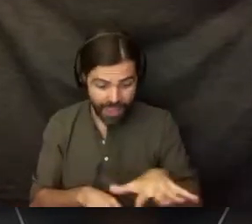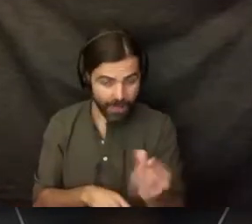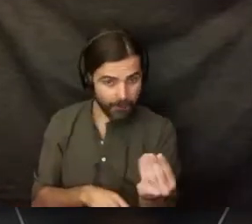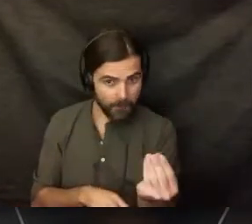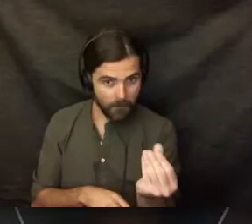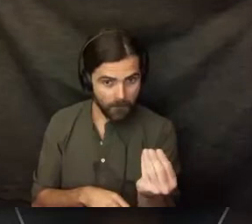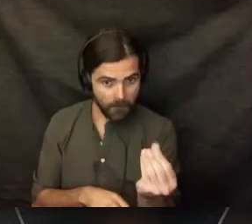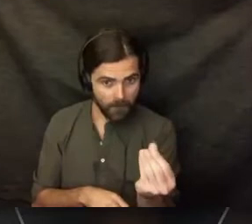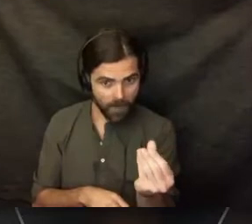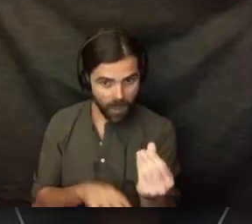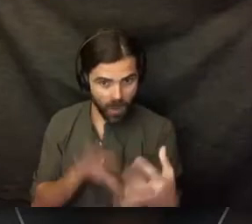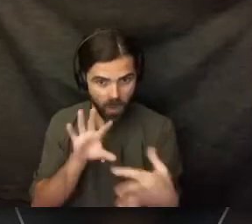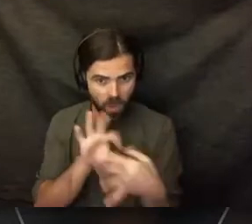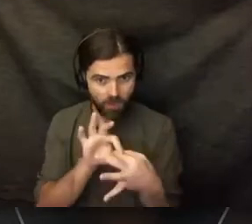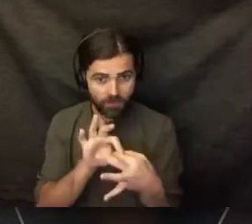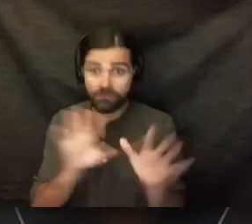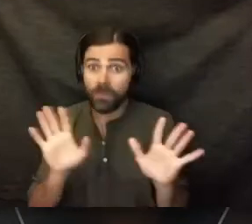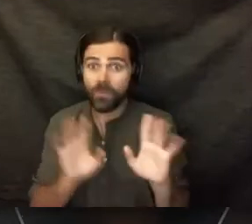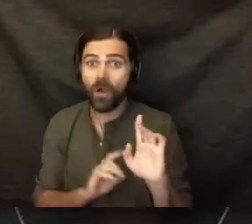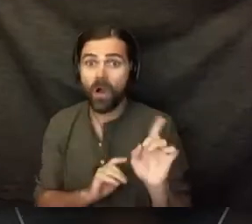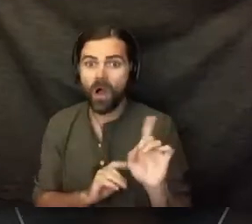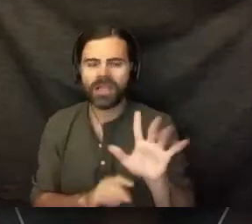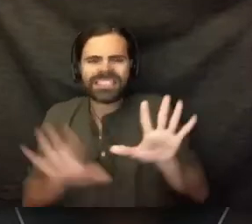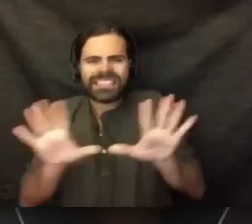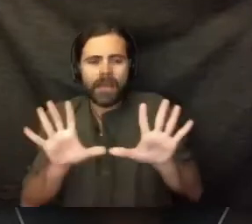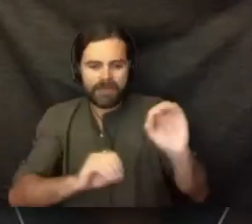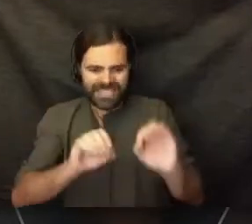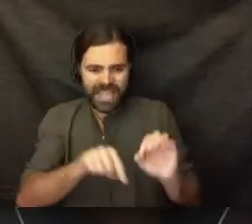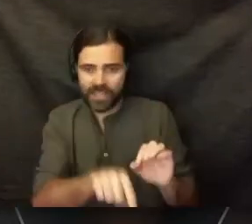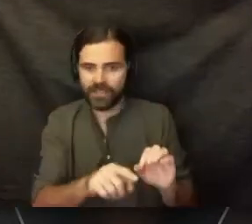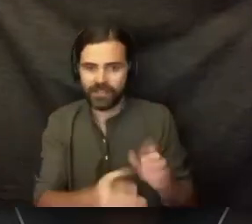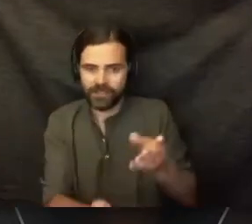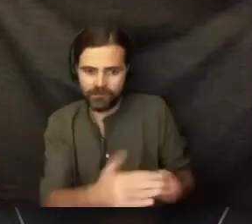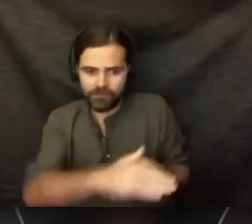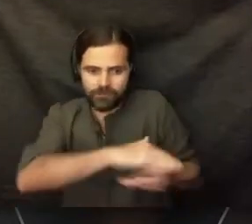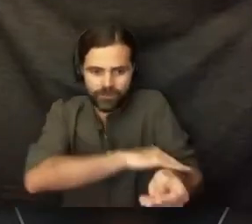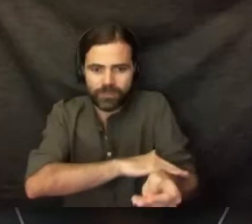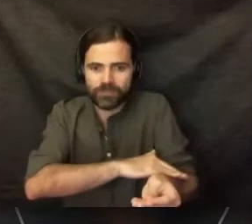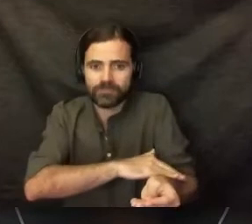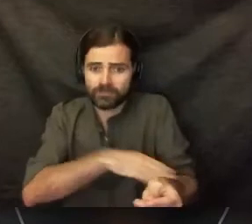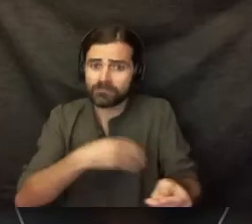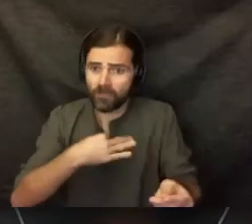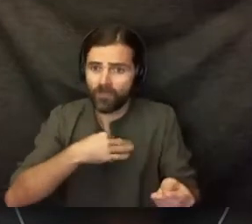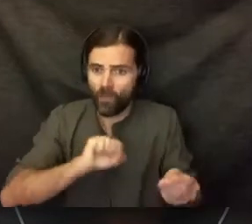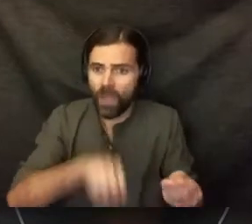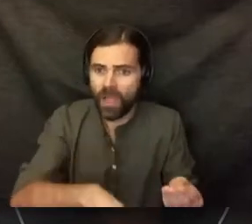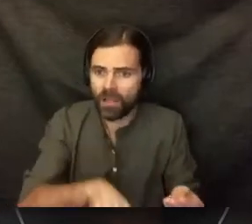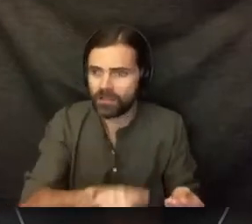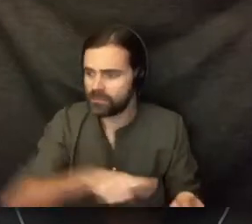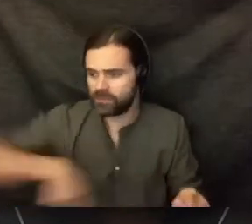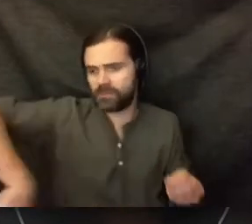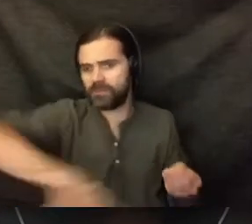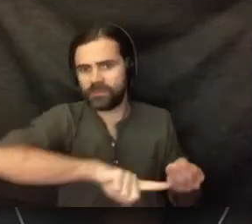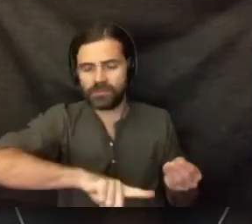Line, just 10%, and it would have paid for itself. So the High Line as a civic good was creating so much actual value